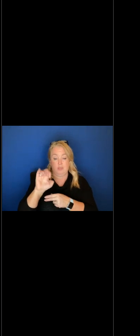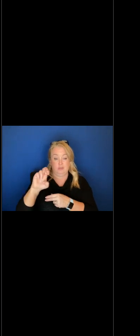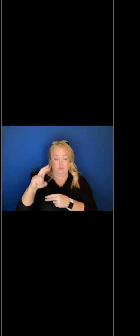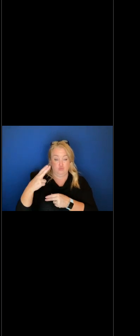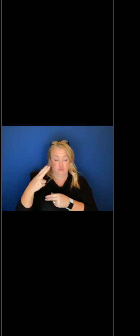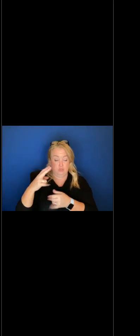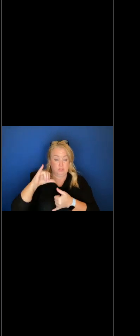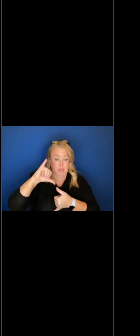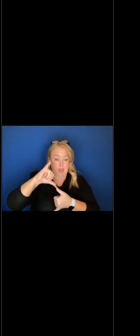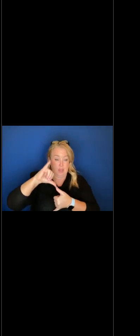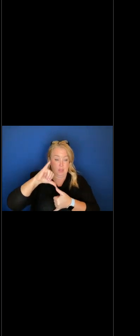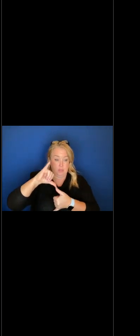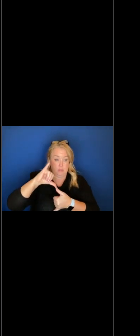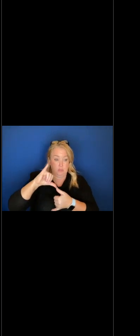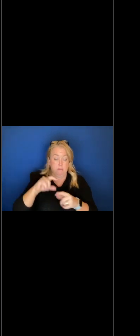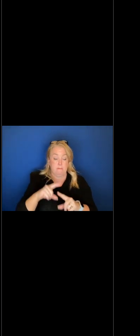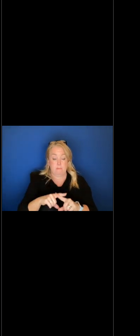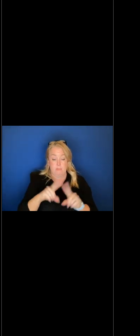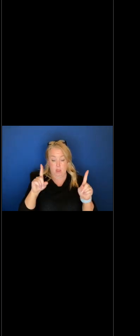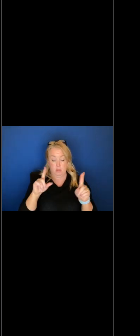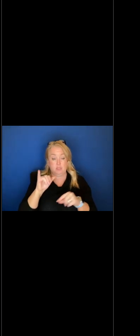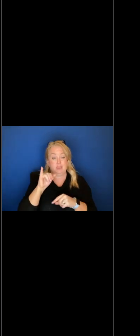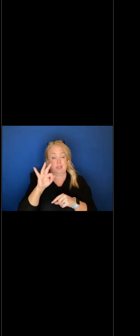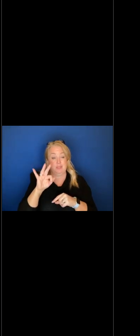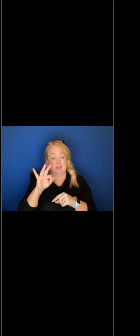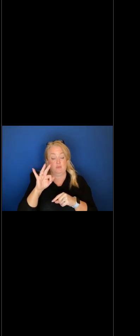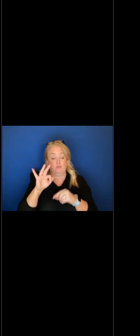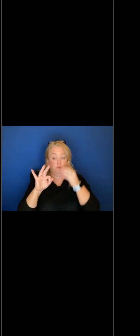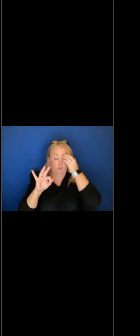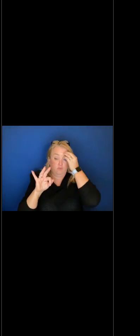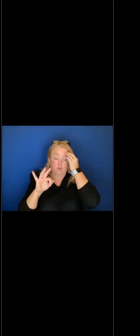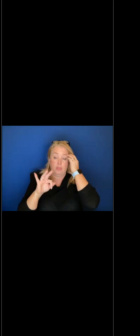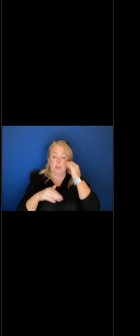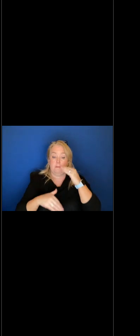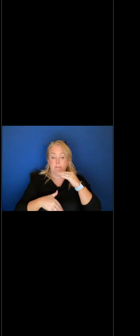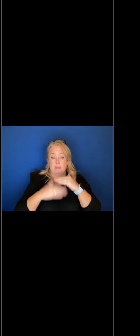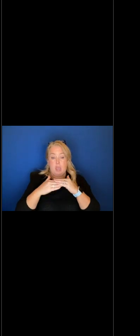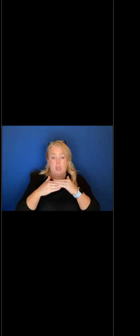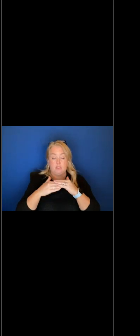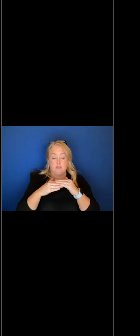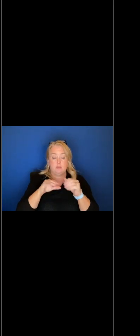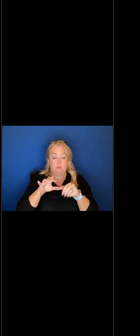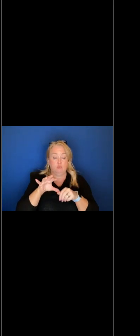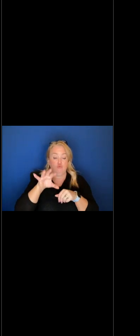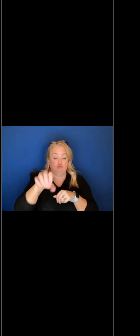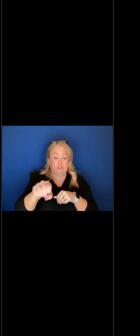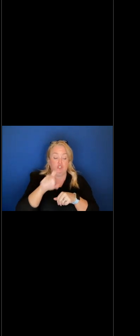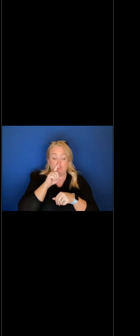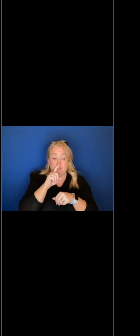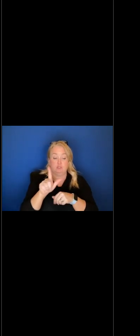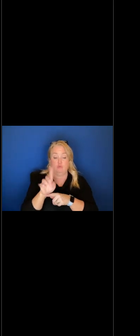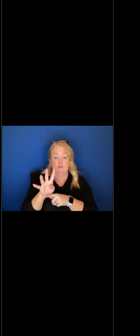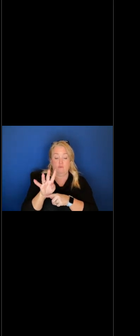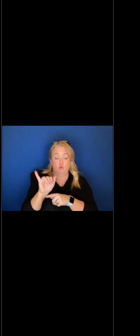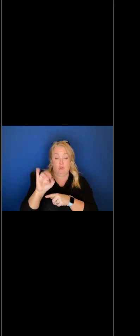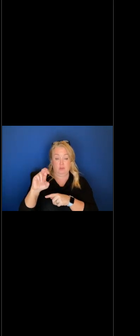inches high, but if the maximum reach range is 24